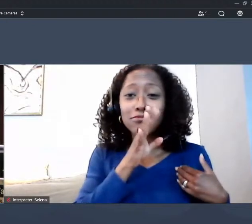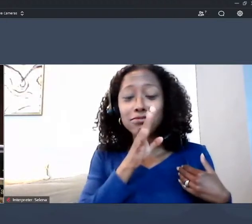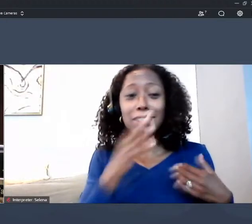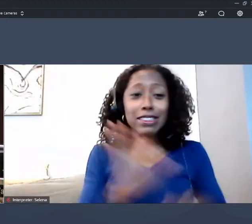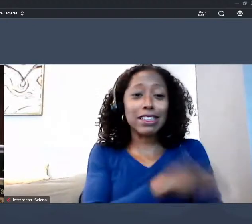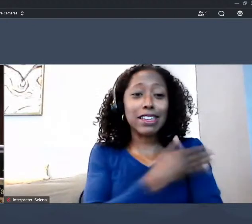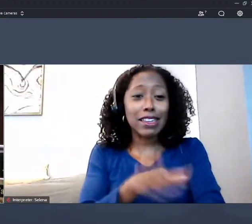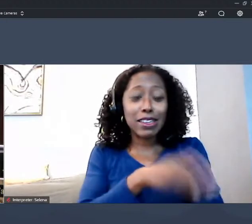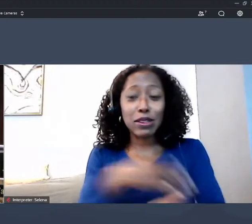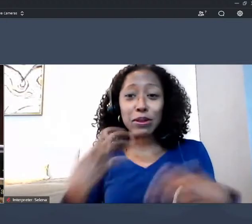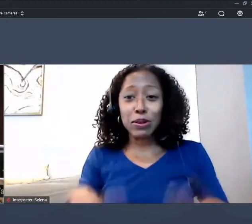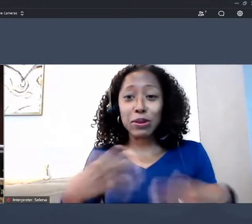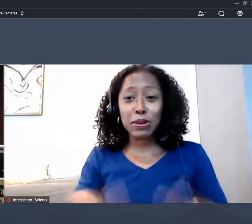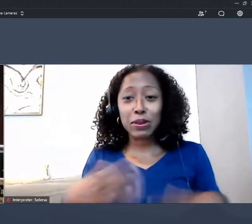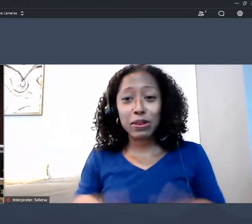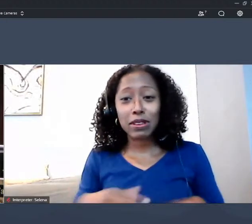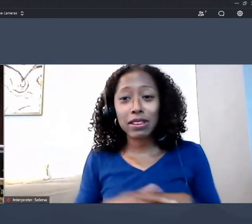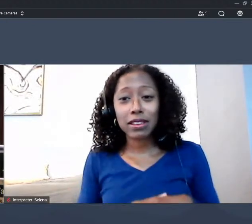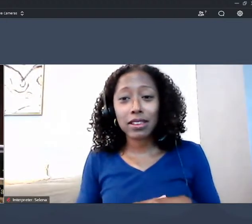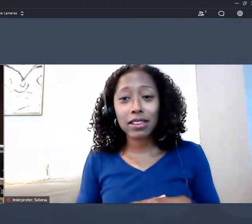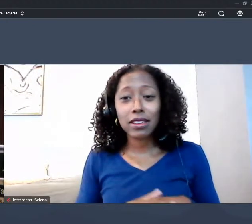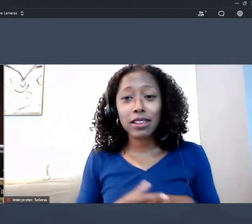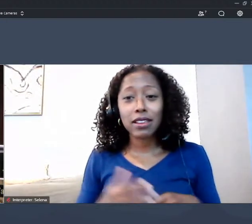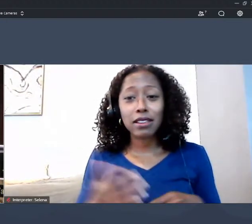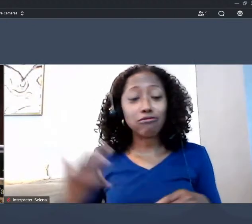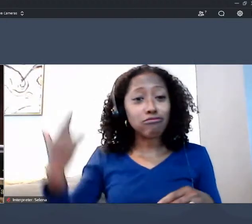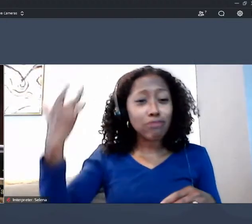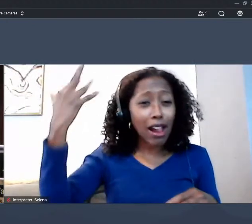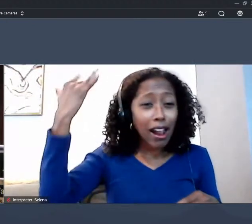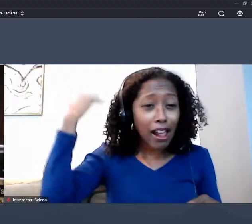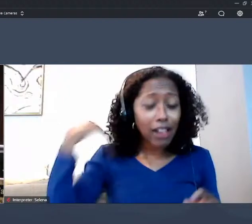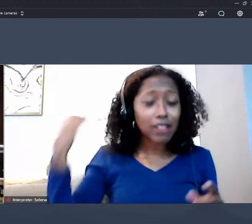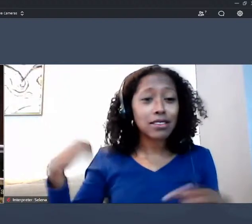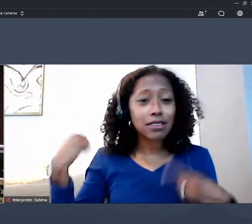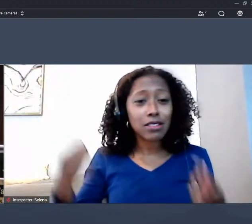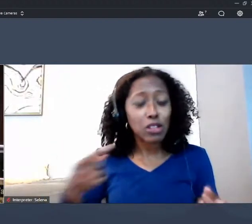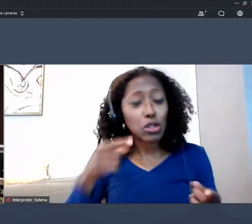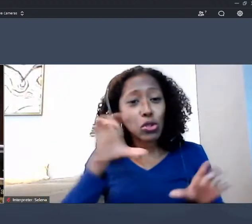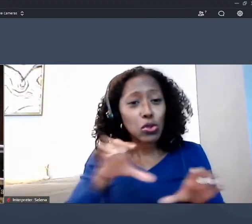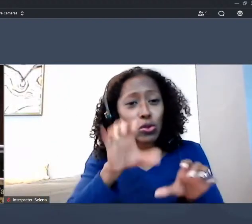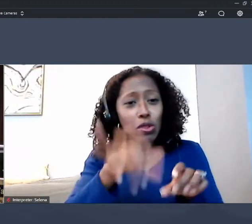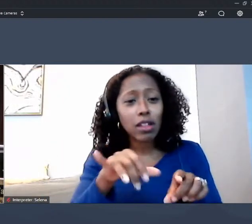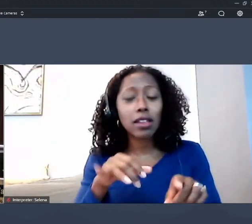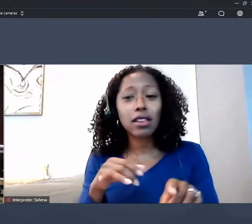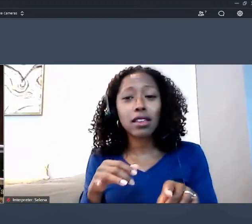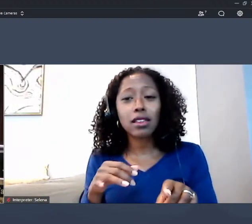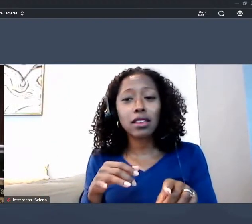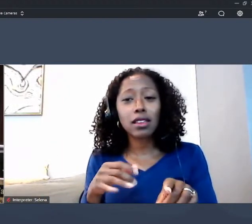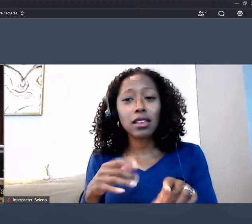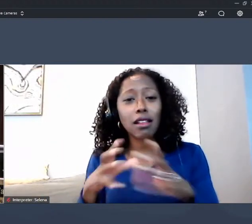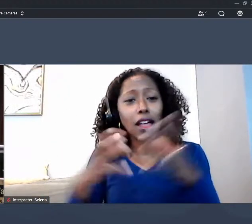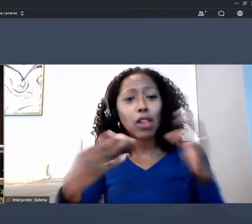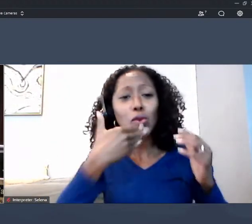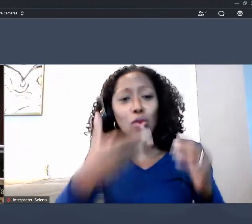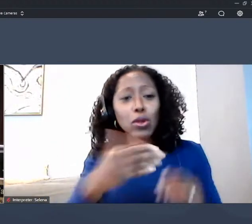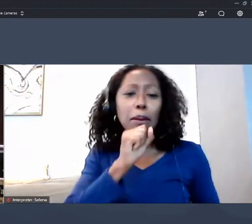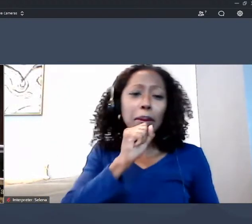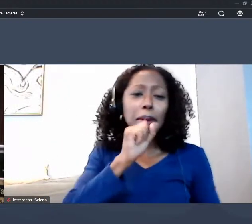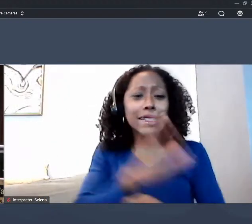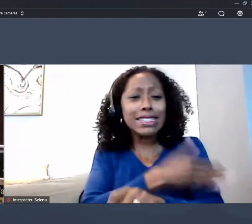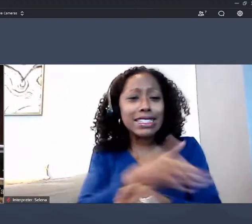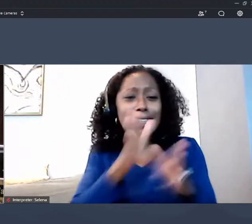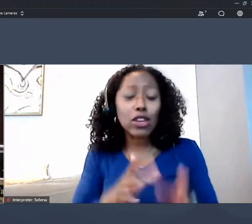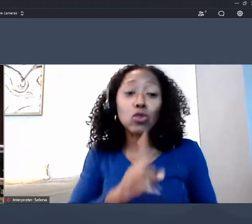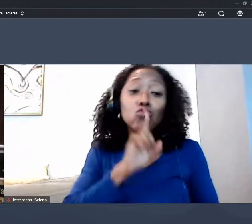That's what y'all used to do from Carver and everything else. You know, a lot of great singers that could